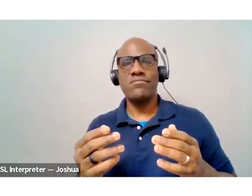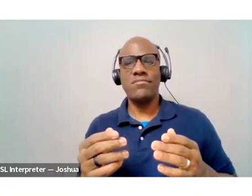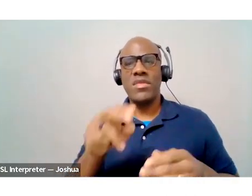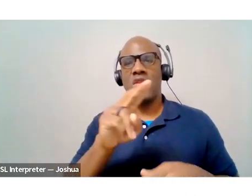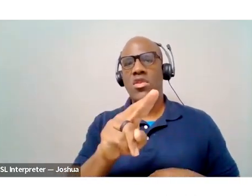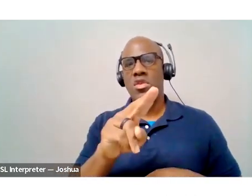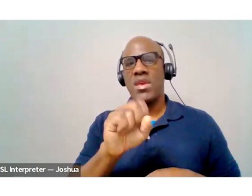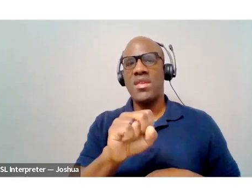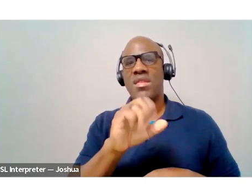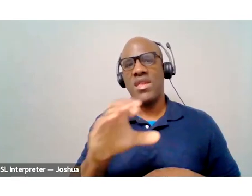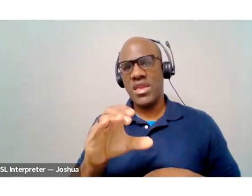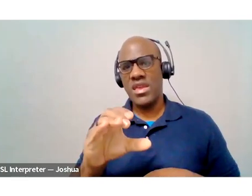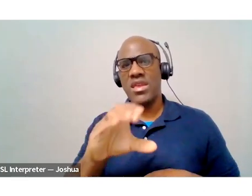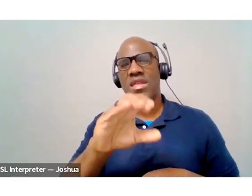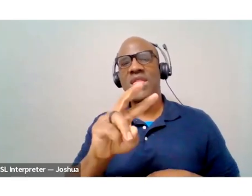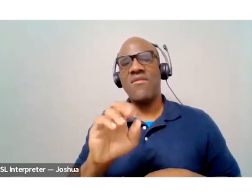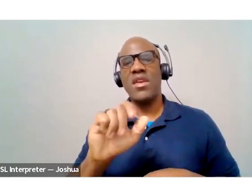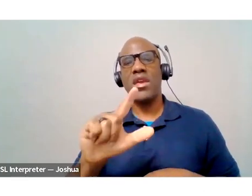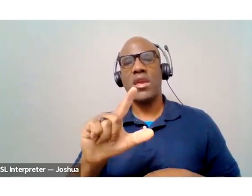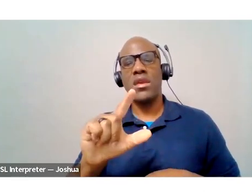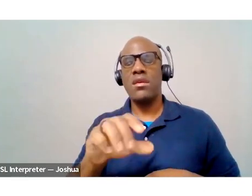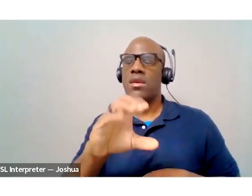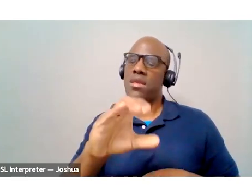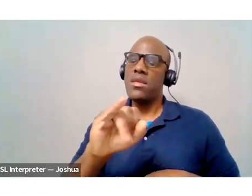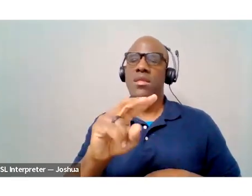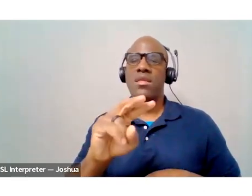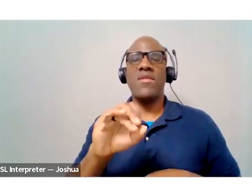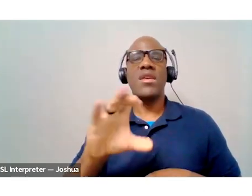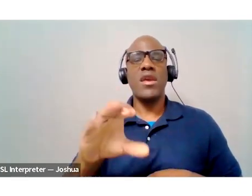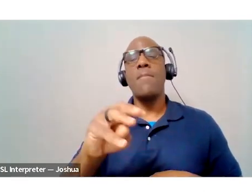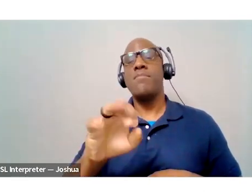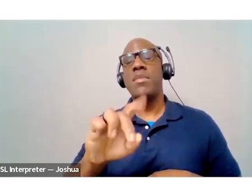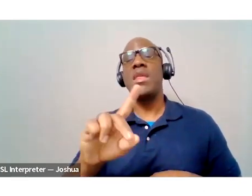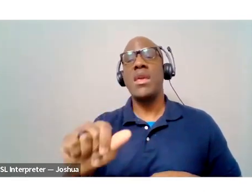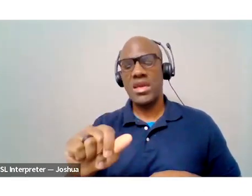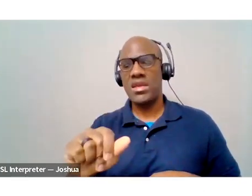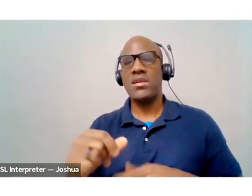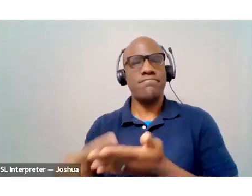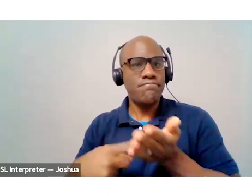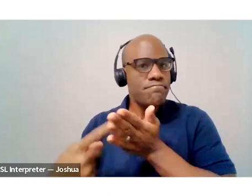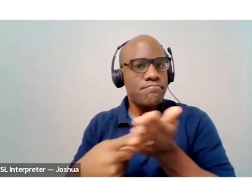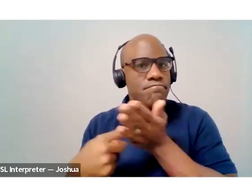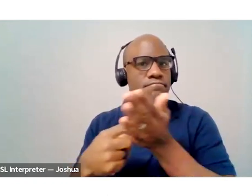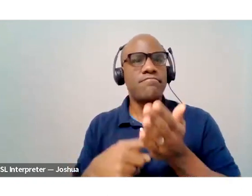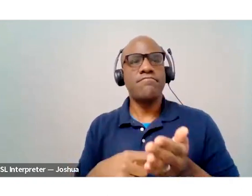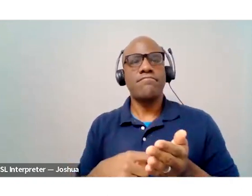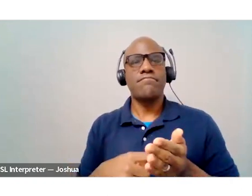we just had a call the other day thinking about how we define media or civic